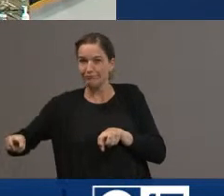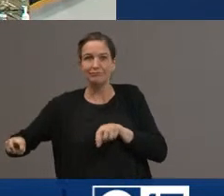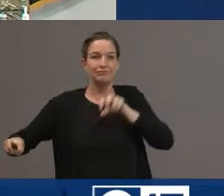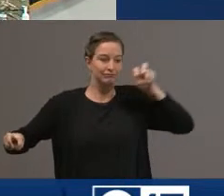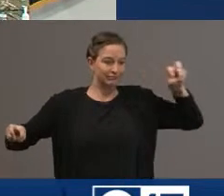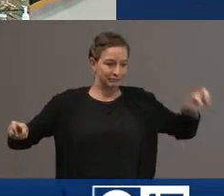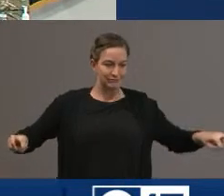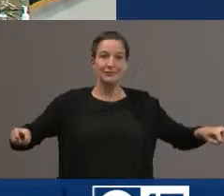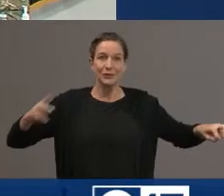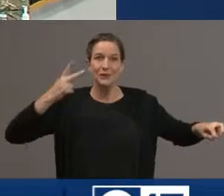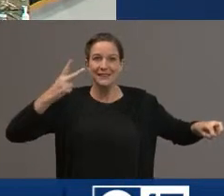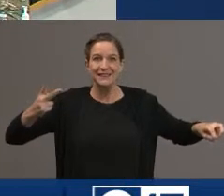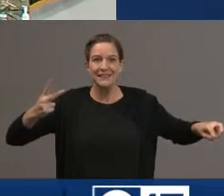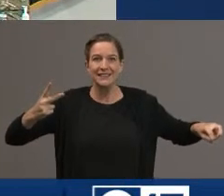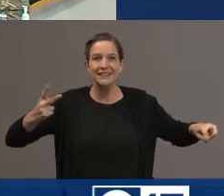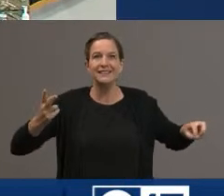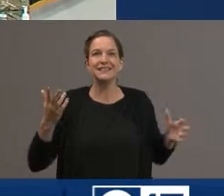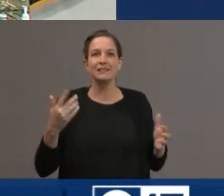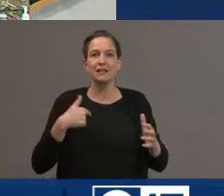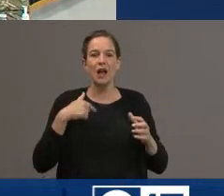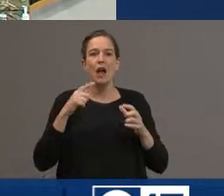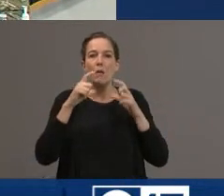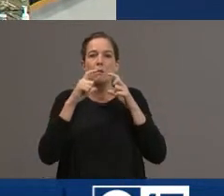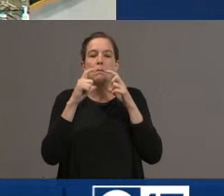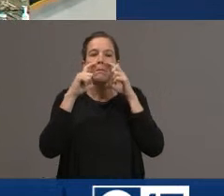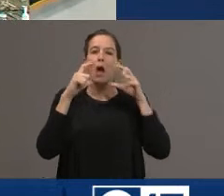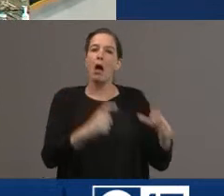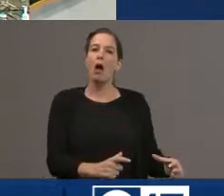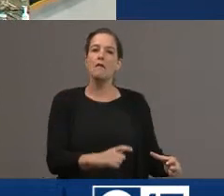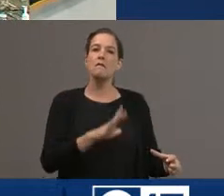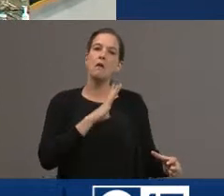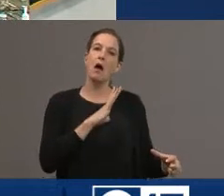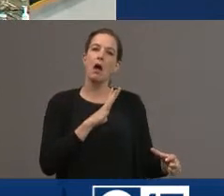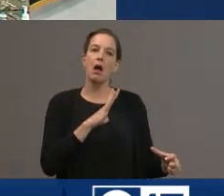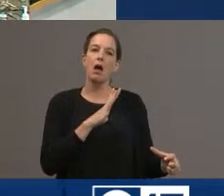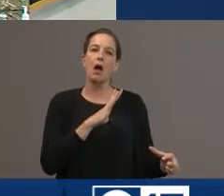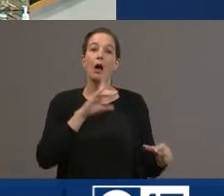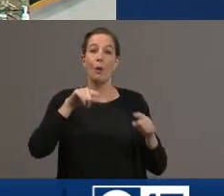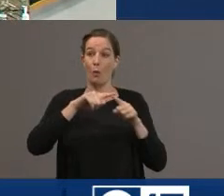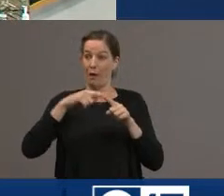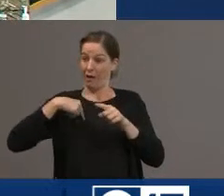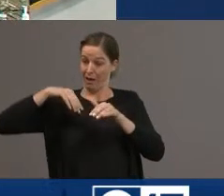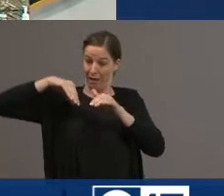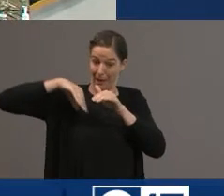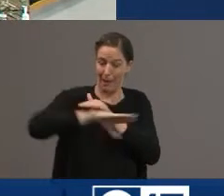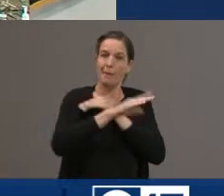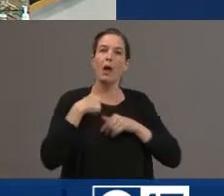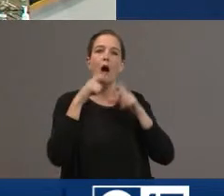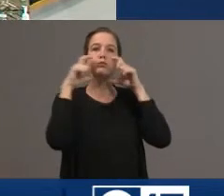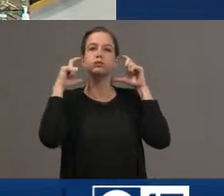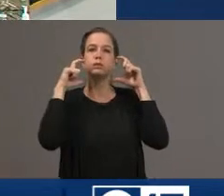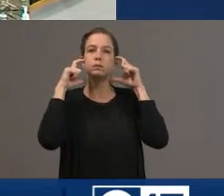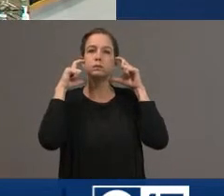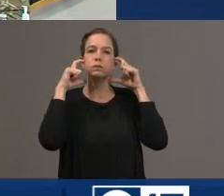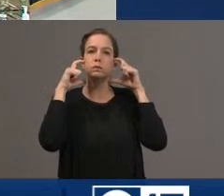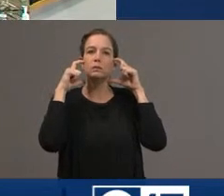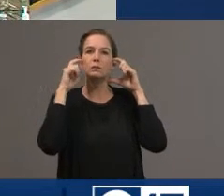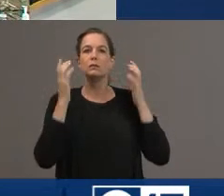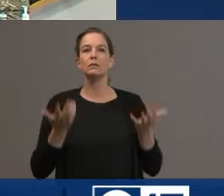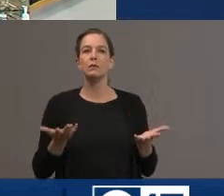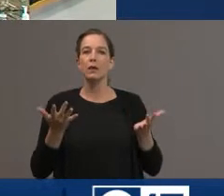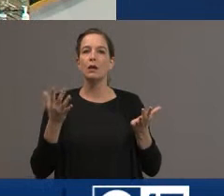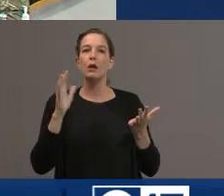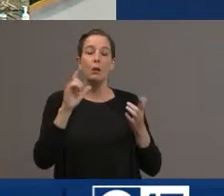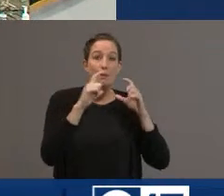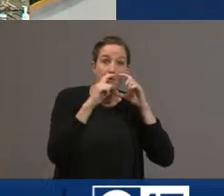don't have a mask on. When I came in, I did. Wearing a mask, being physically distant,